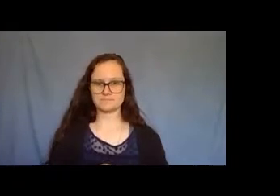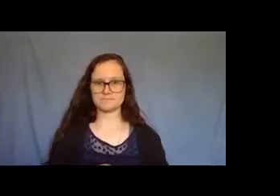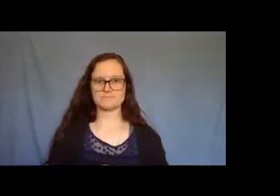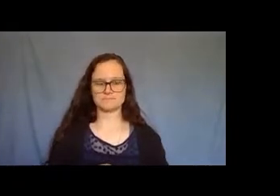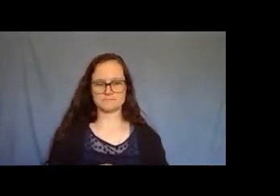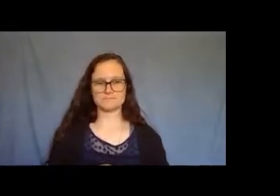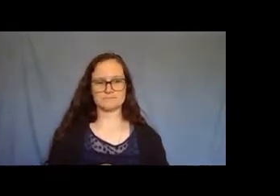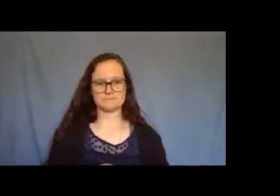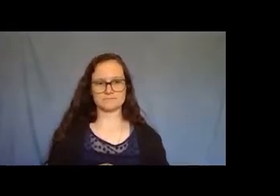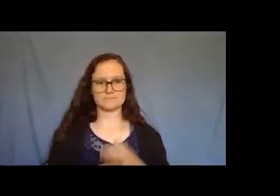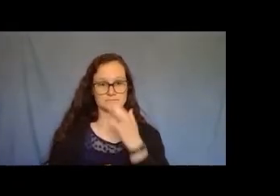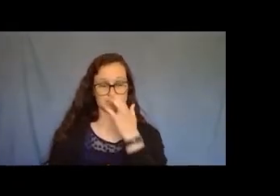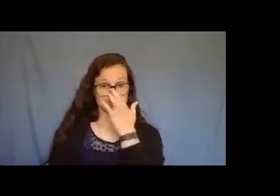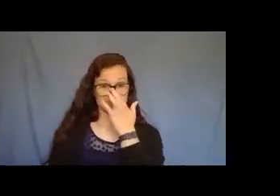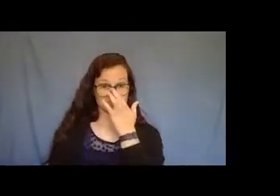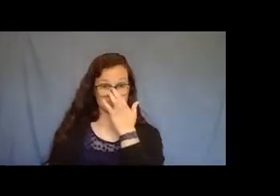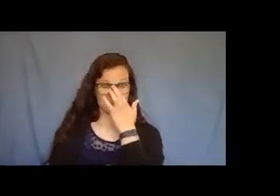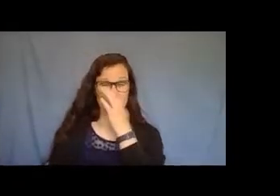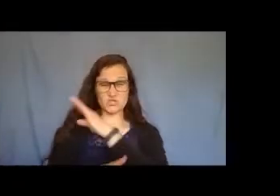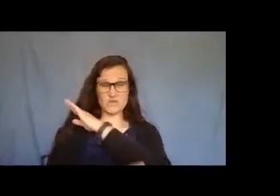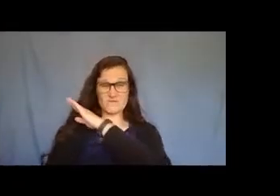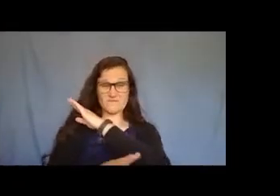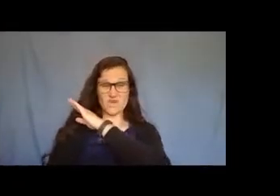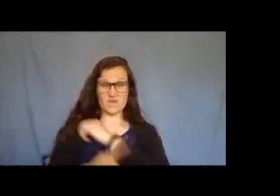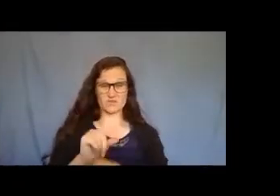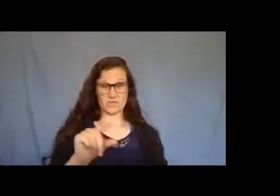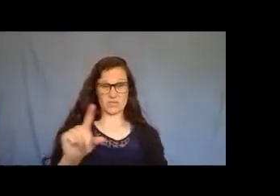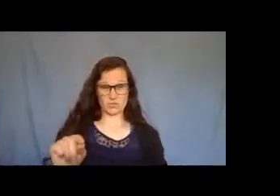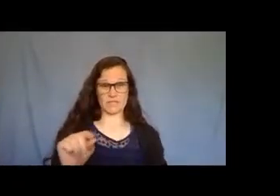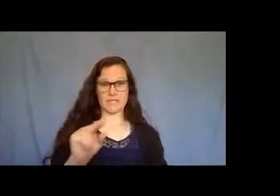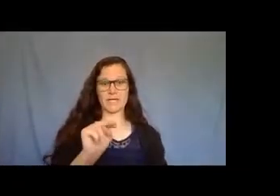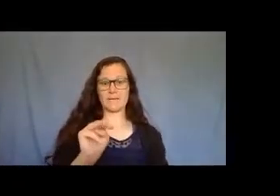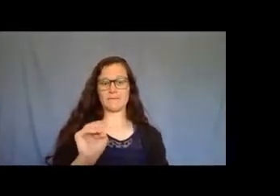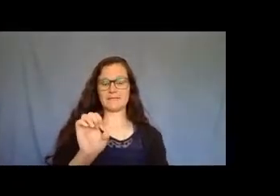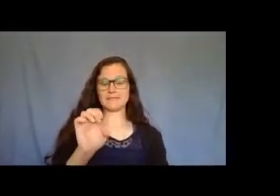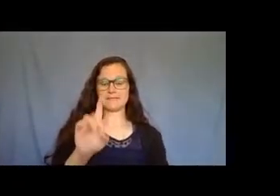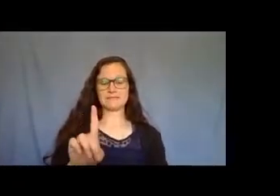In the fall of 2020, NMED conducted an investigation of